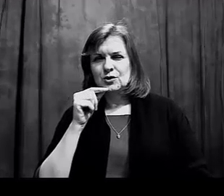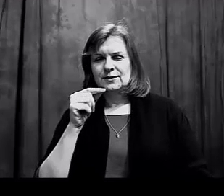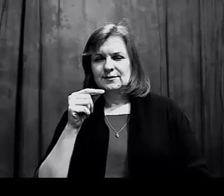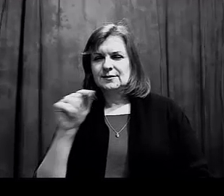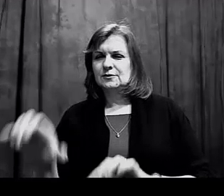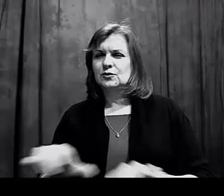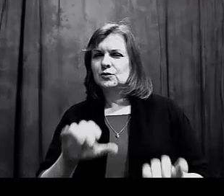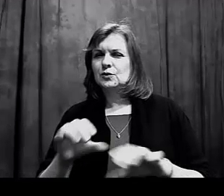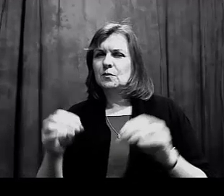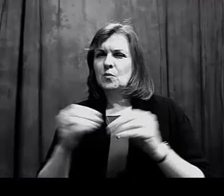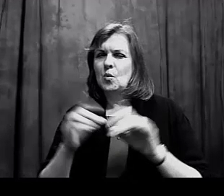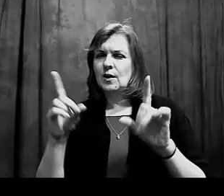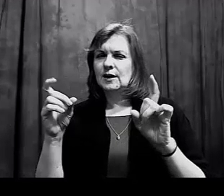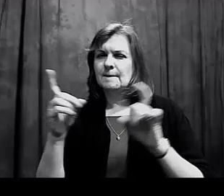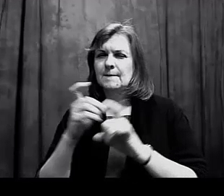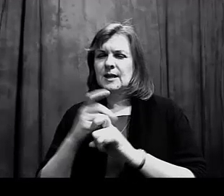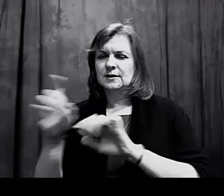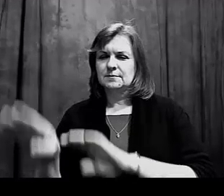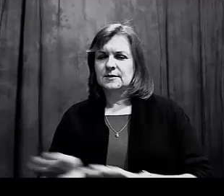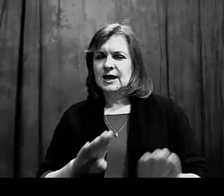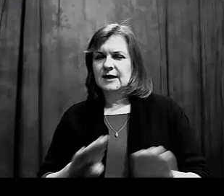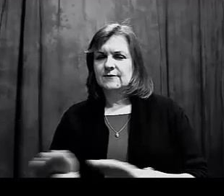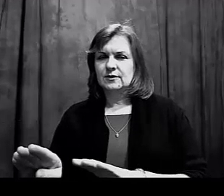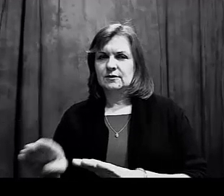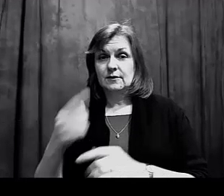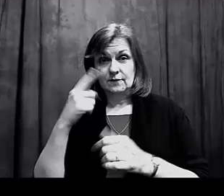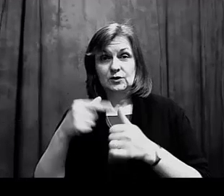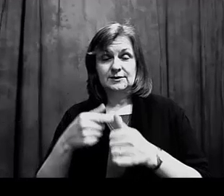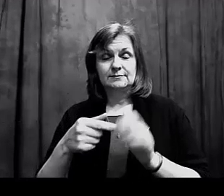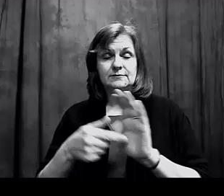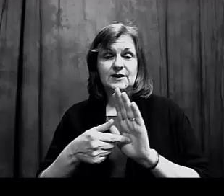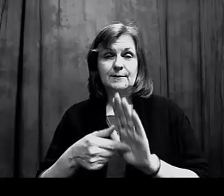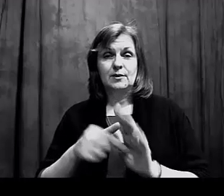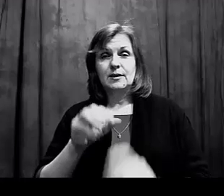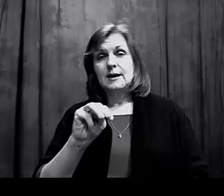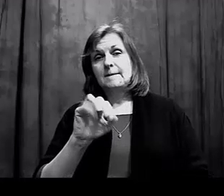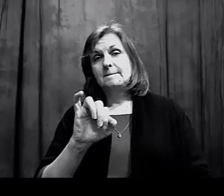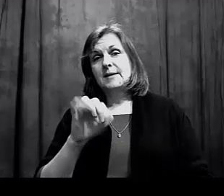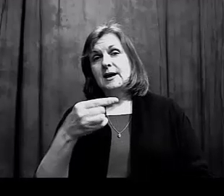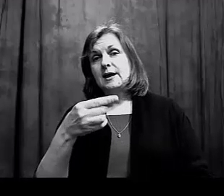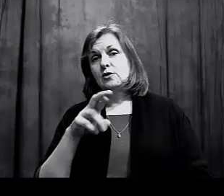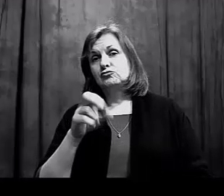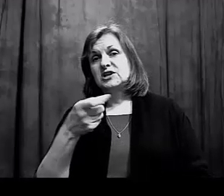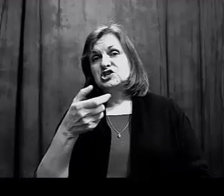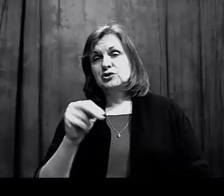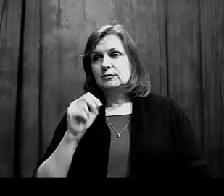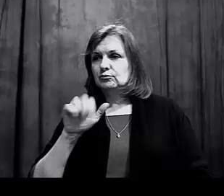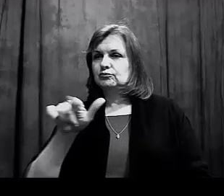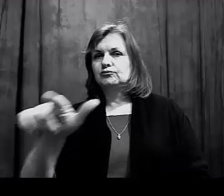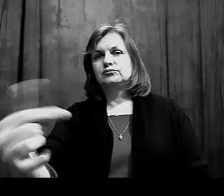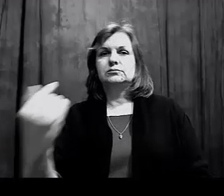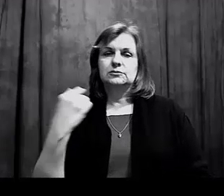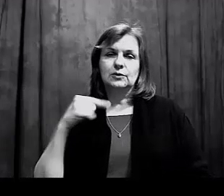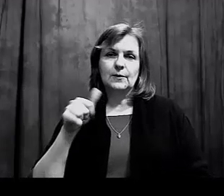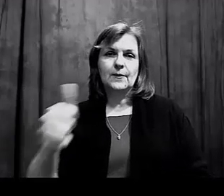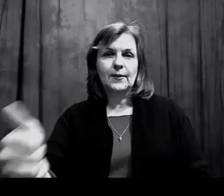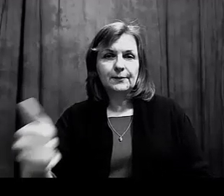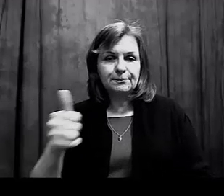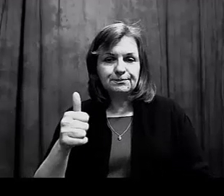Unlike our reptiles. And we do see more complex behaviors starting to develop in these birds. Things